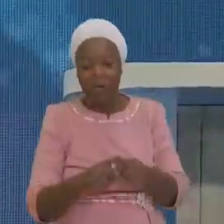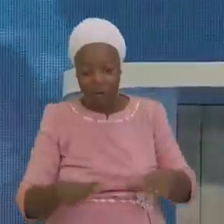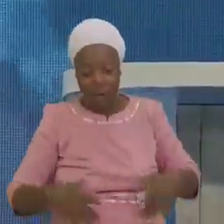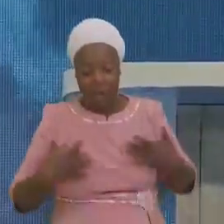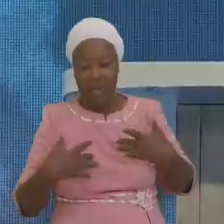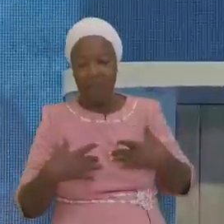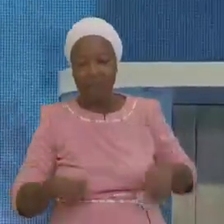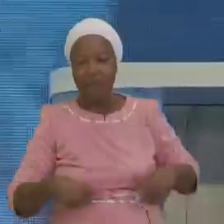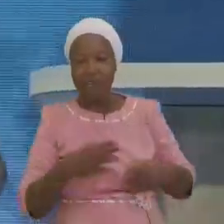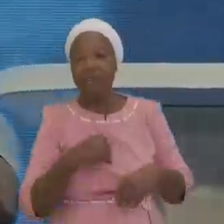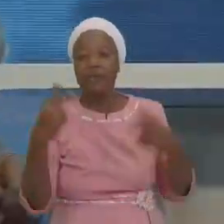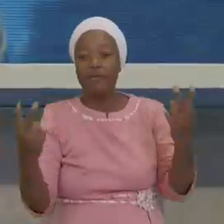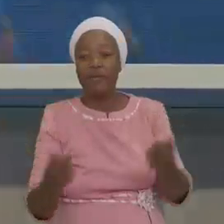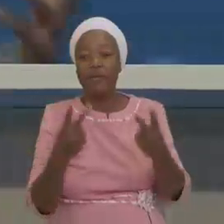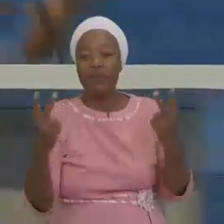victorious life.